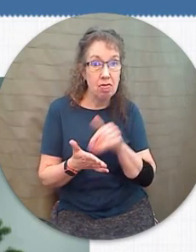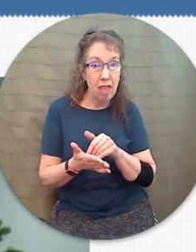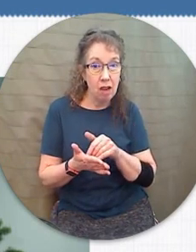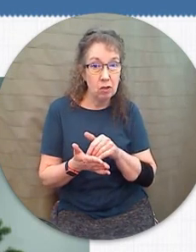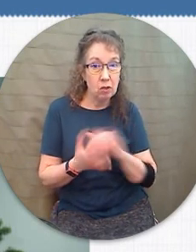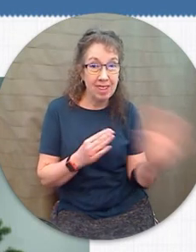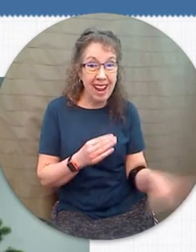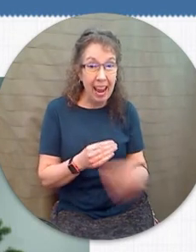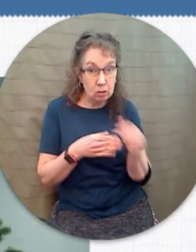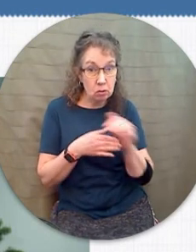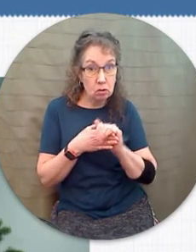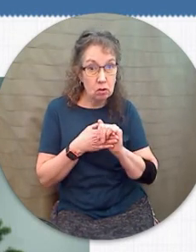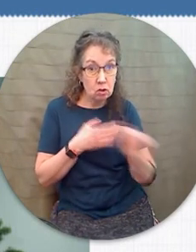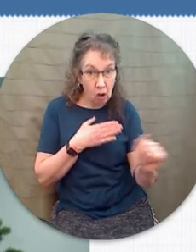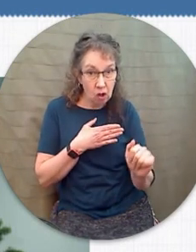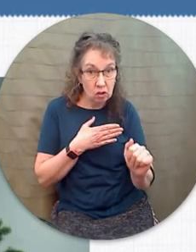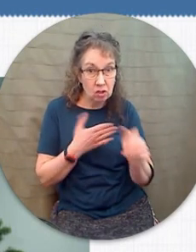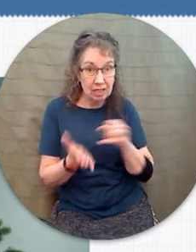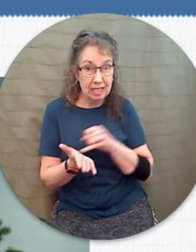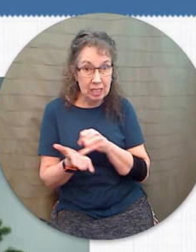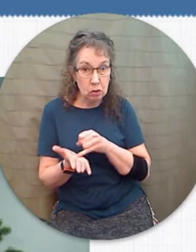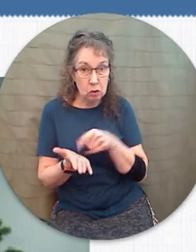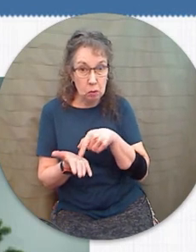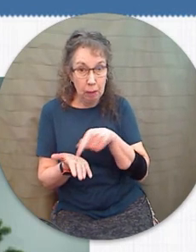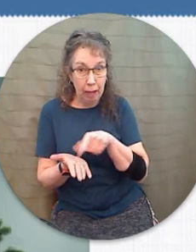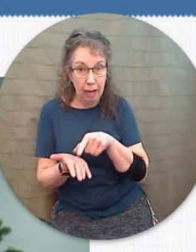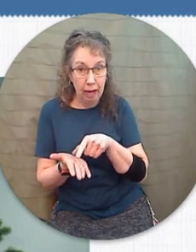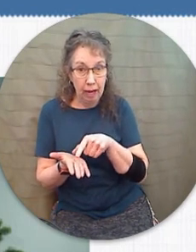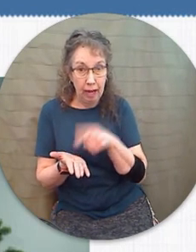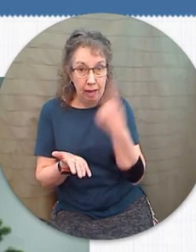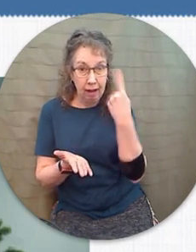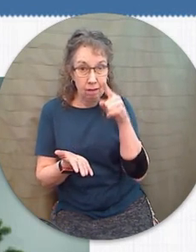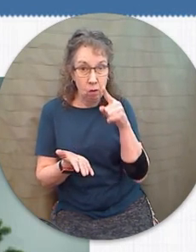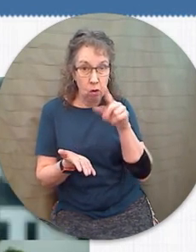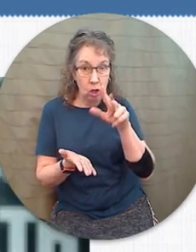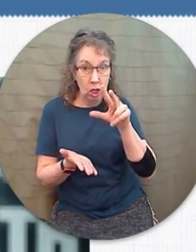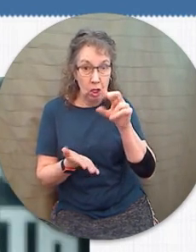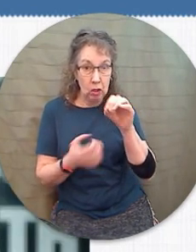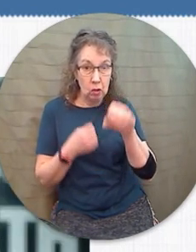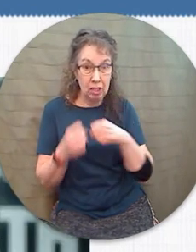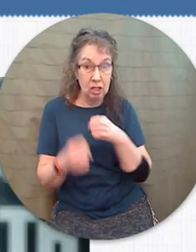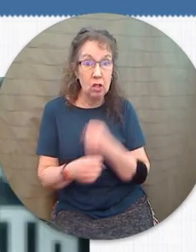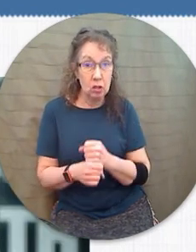$71,000 extra dollars in interest over the 30-year time frame.